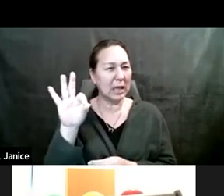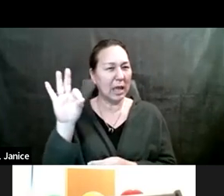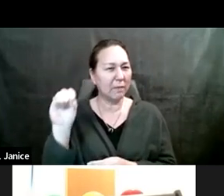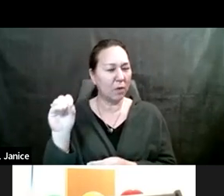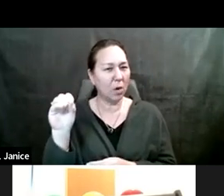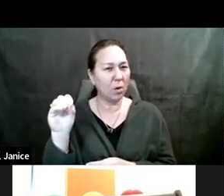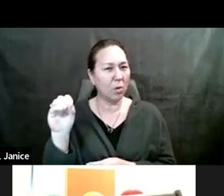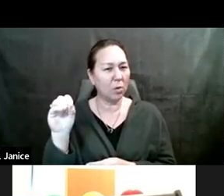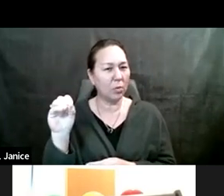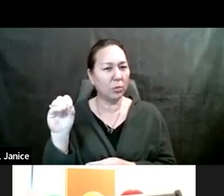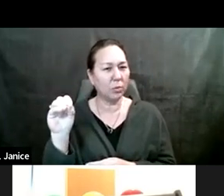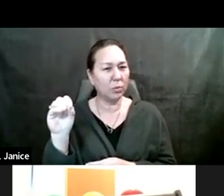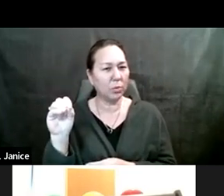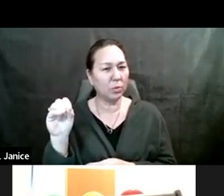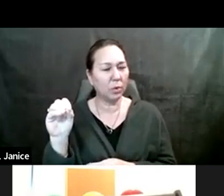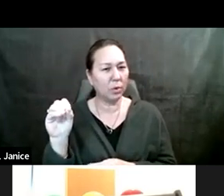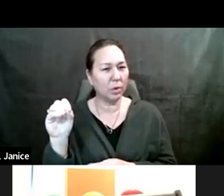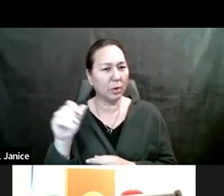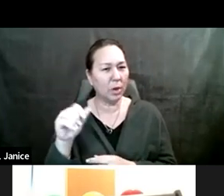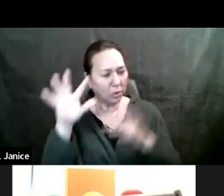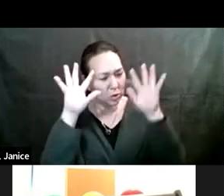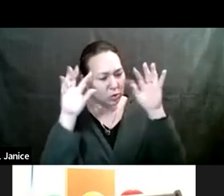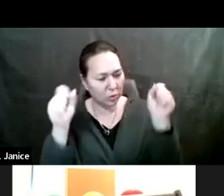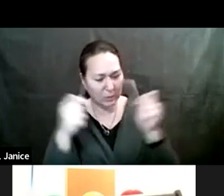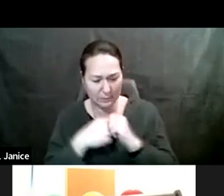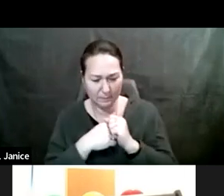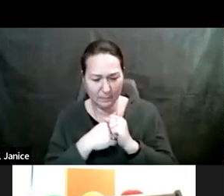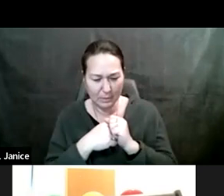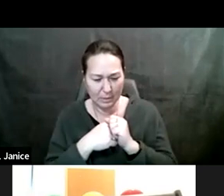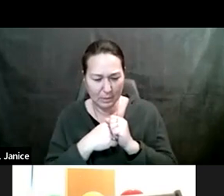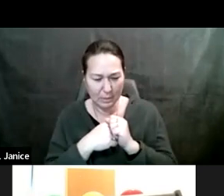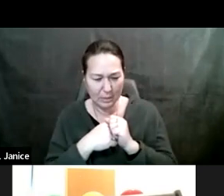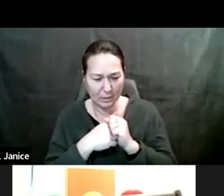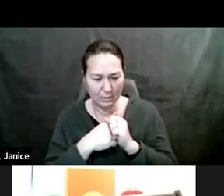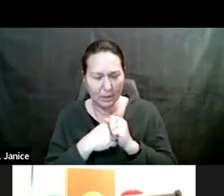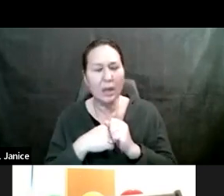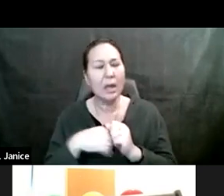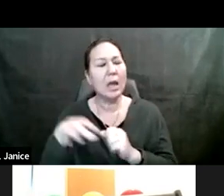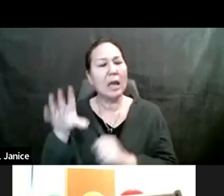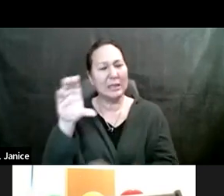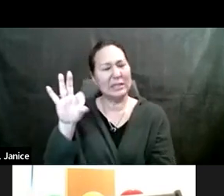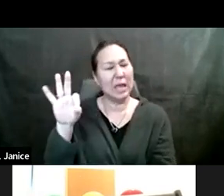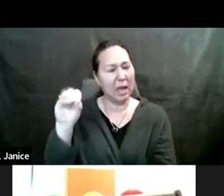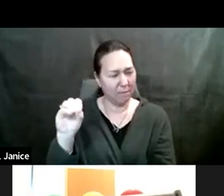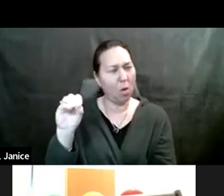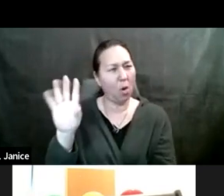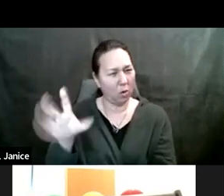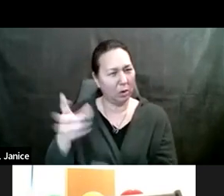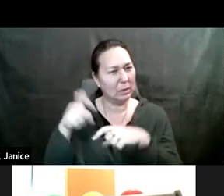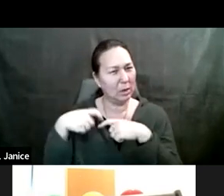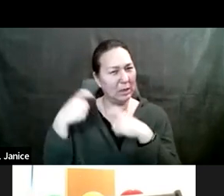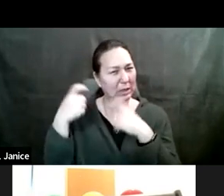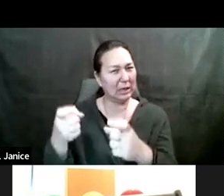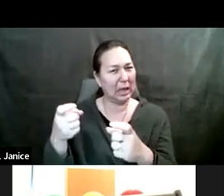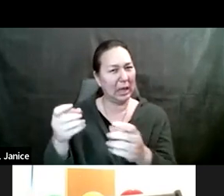put and put you know the give a a clear explanation if we don't